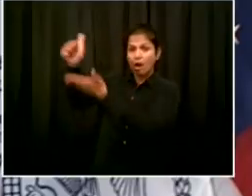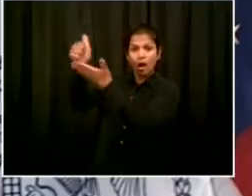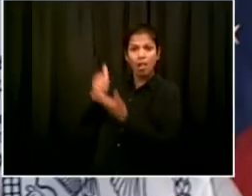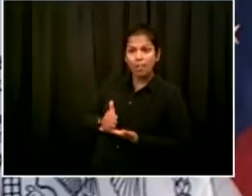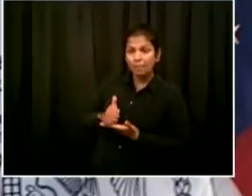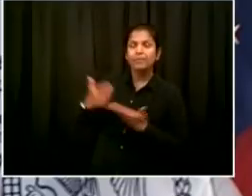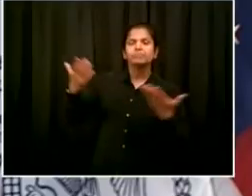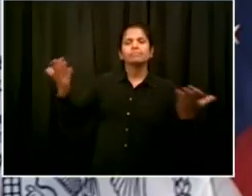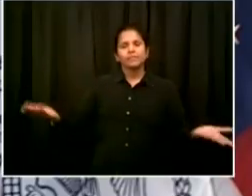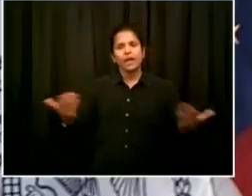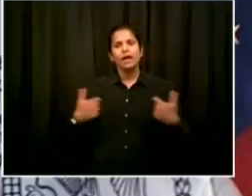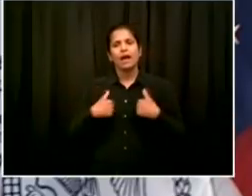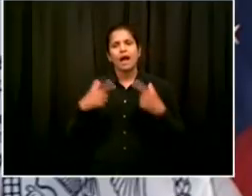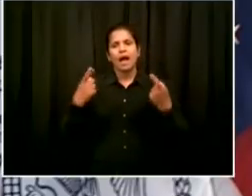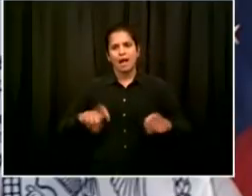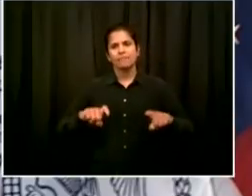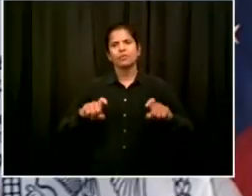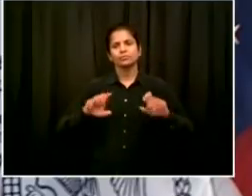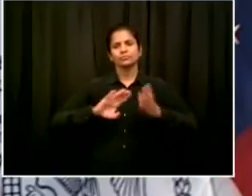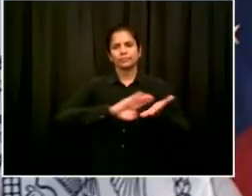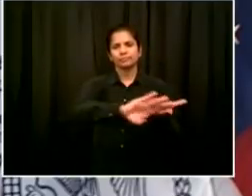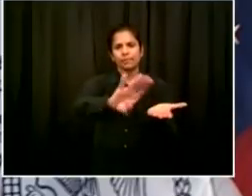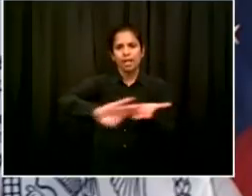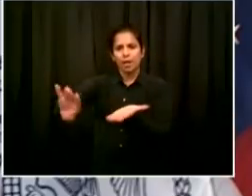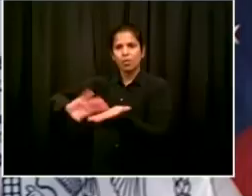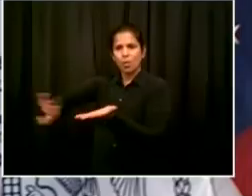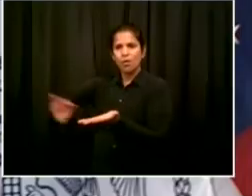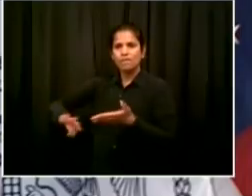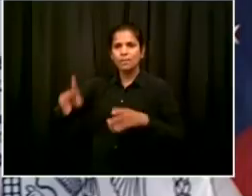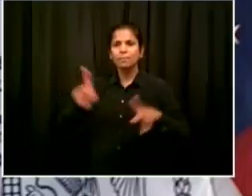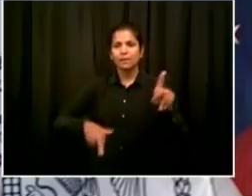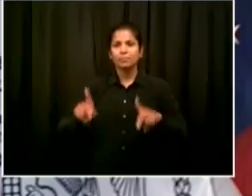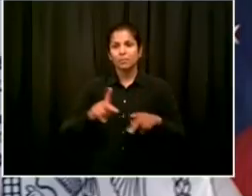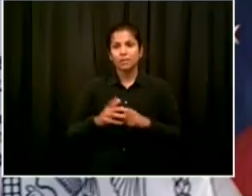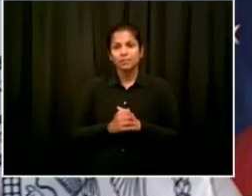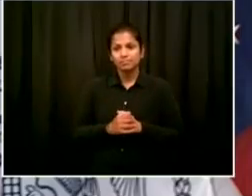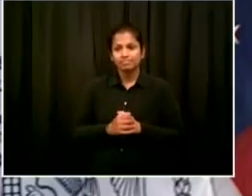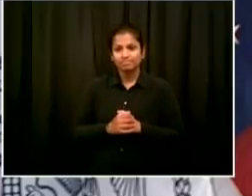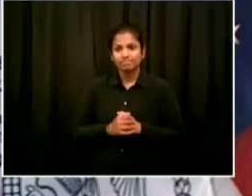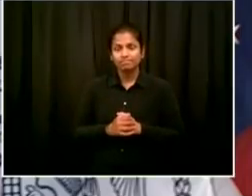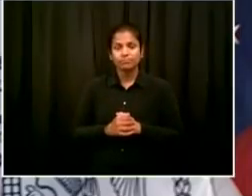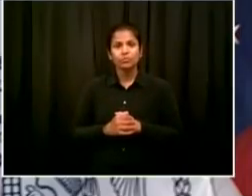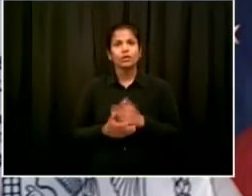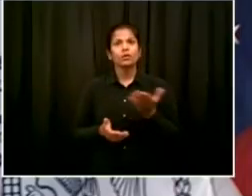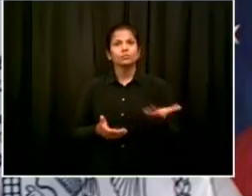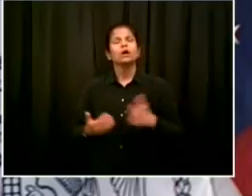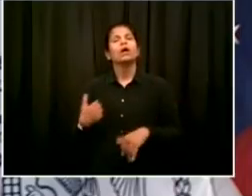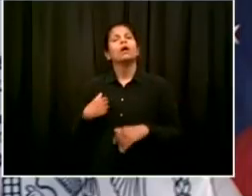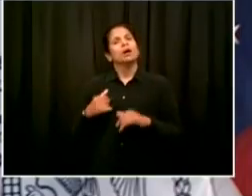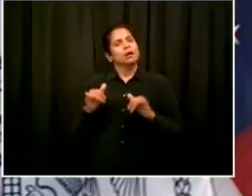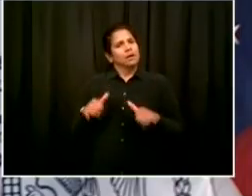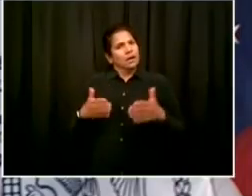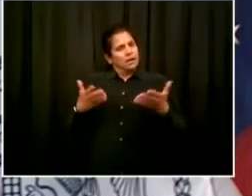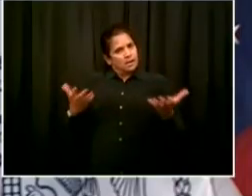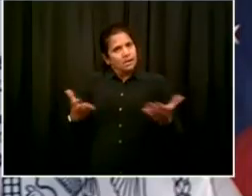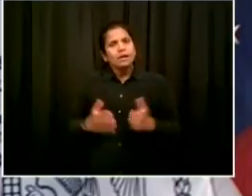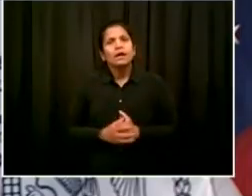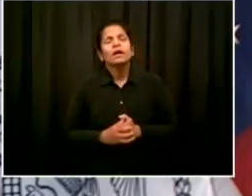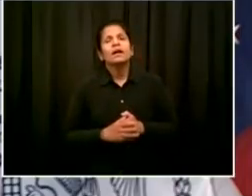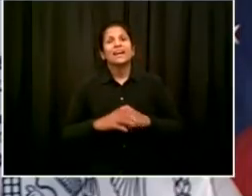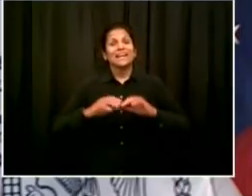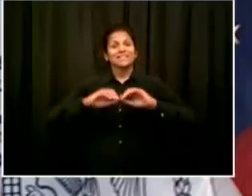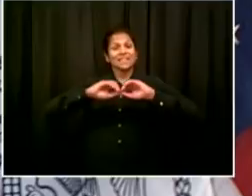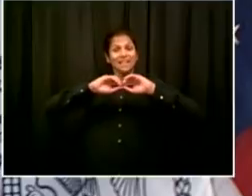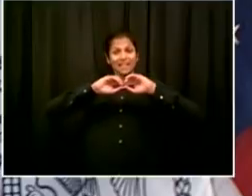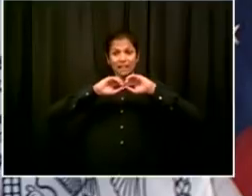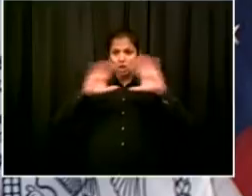of everyone in this city. So, no, I think it's quite clear. I think the legislature understands very, very strongly